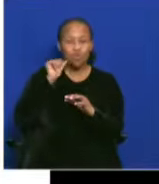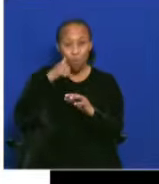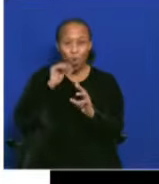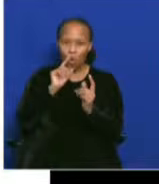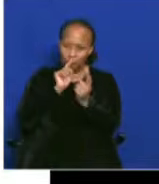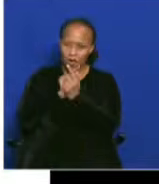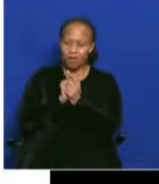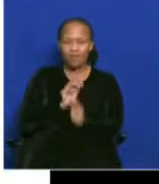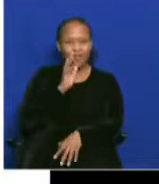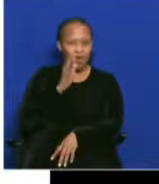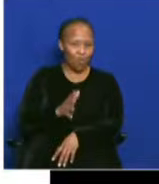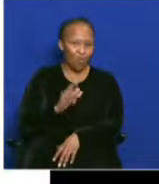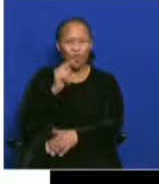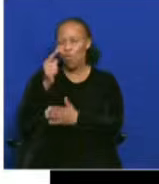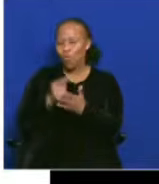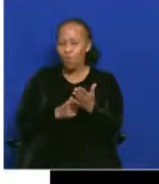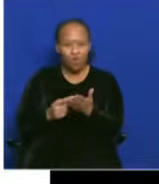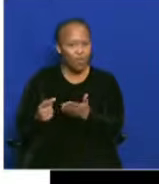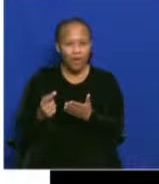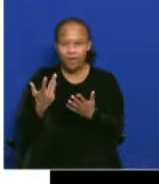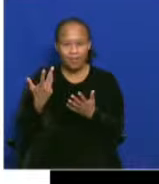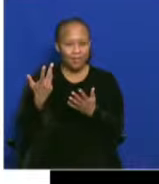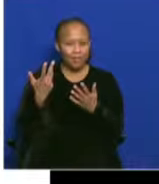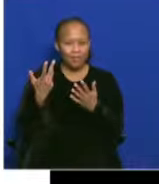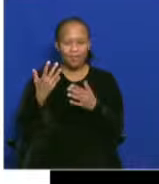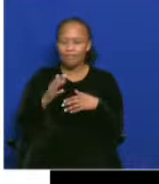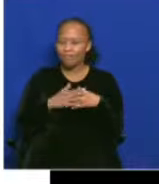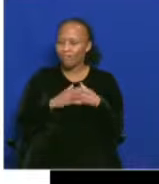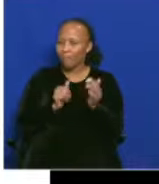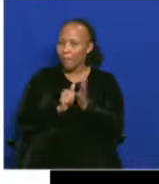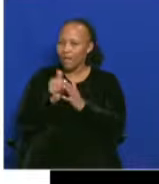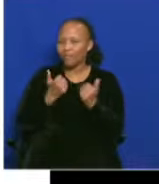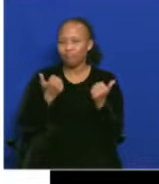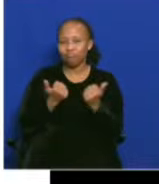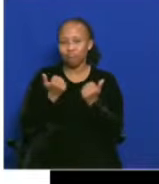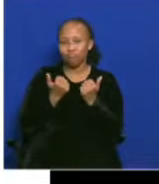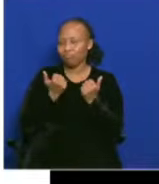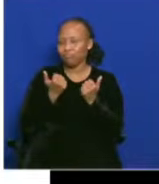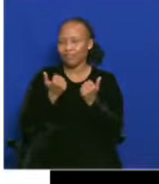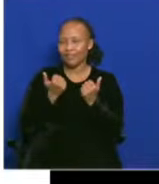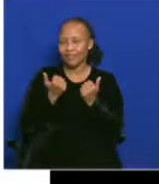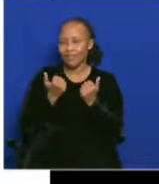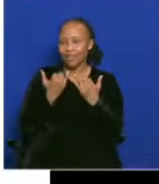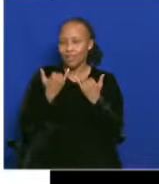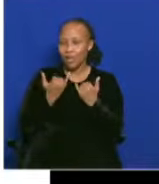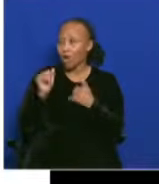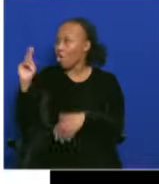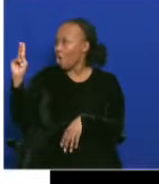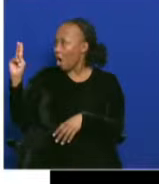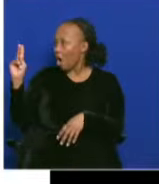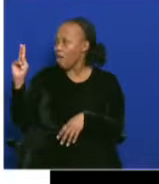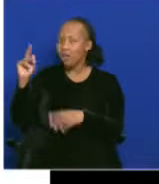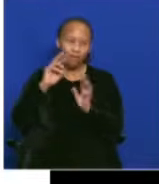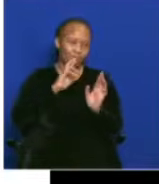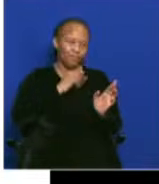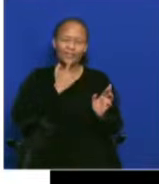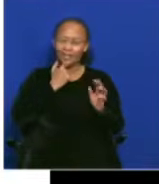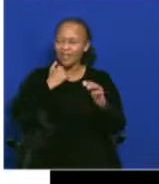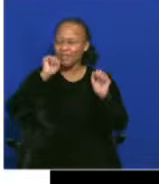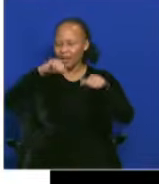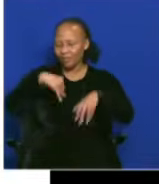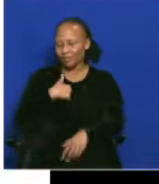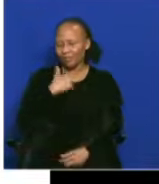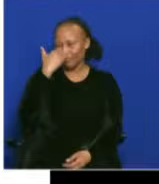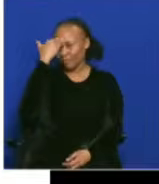He's getting quite despairing at this point. So it's another week gone by. General Khan says, I know. And then they go on to talk